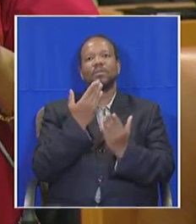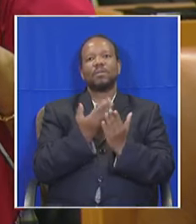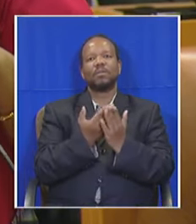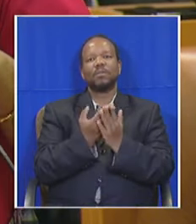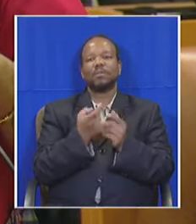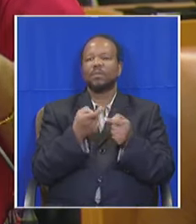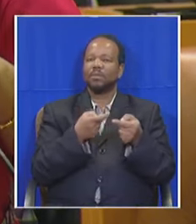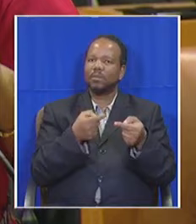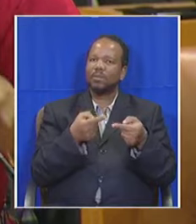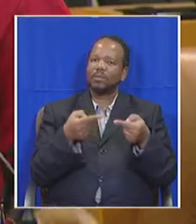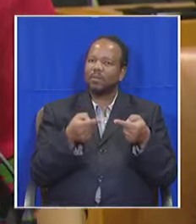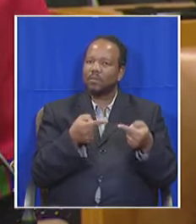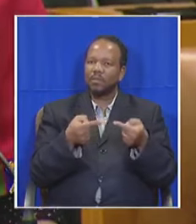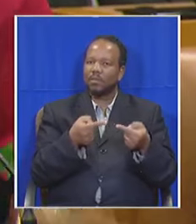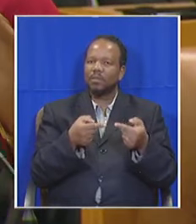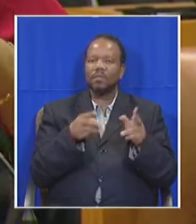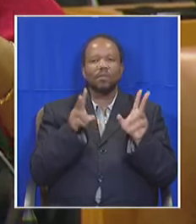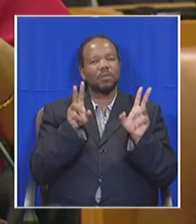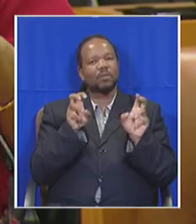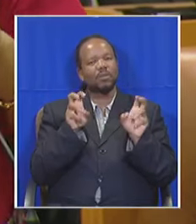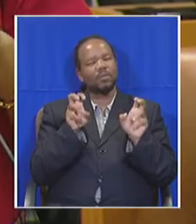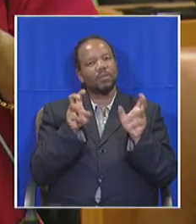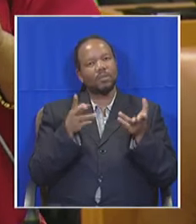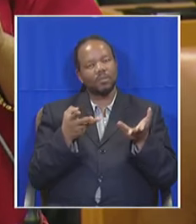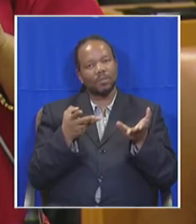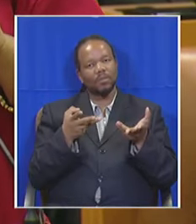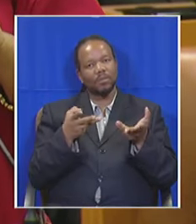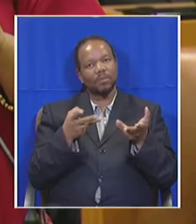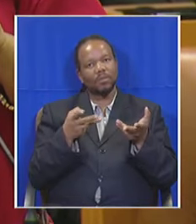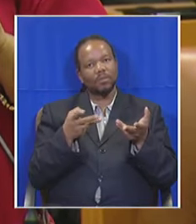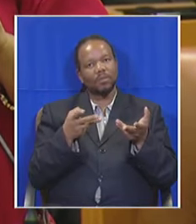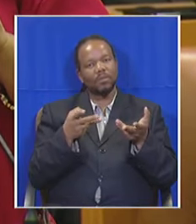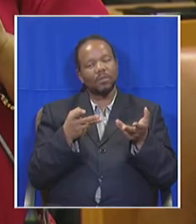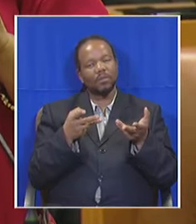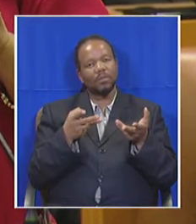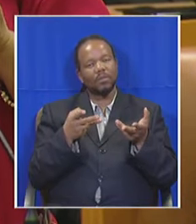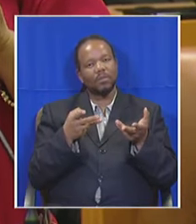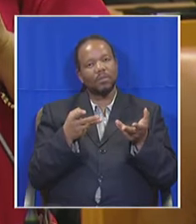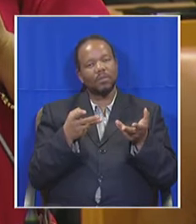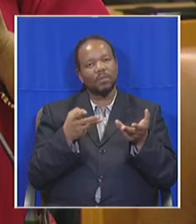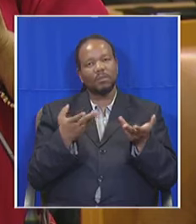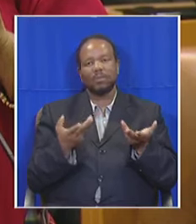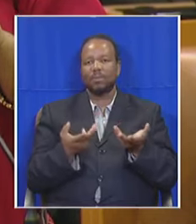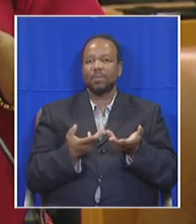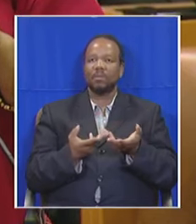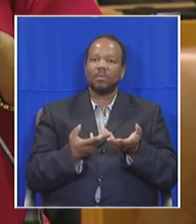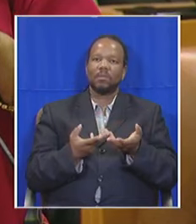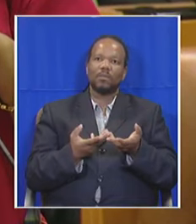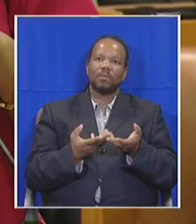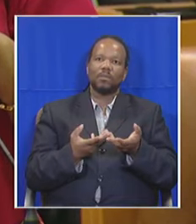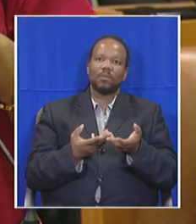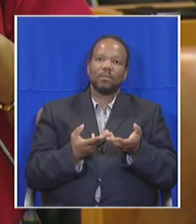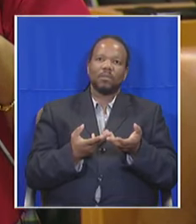njengoba kunenkinga nje yabantu yabantu okuthola ukuthi baze bacishe baphelelwe